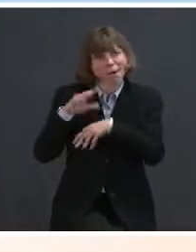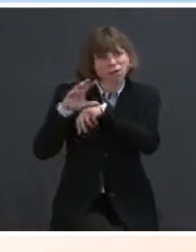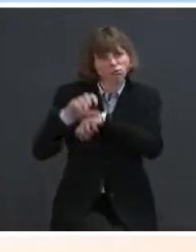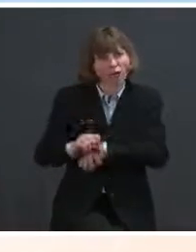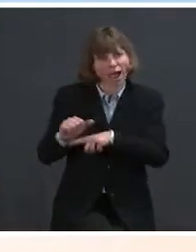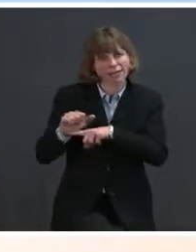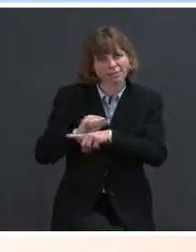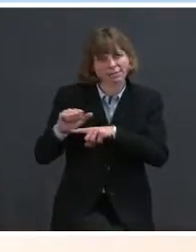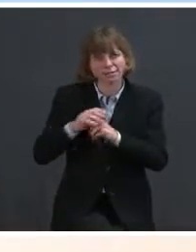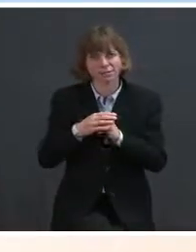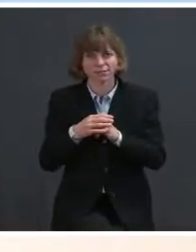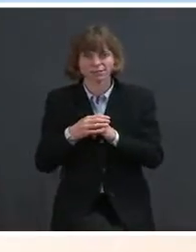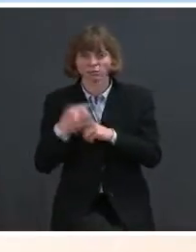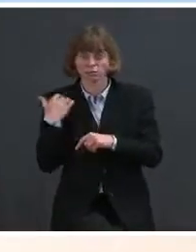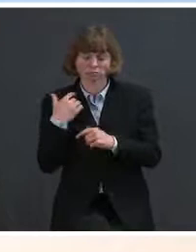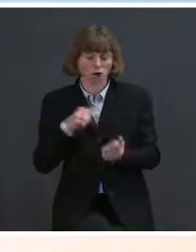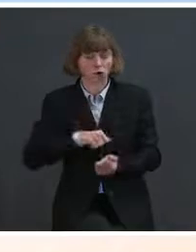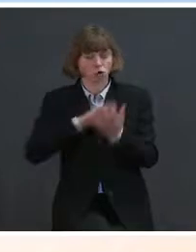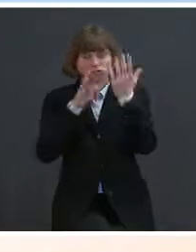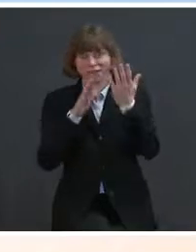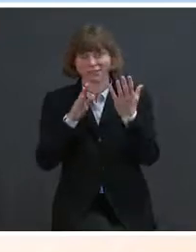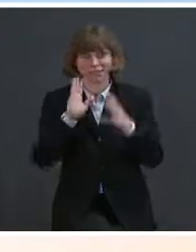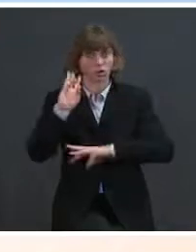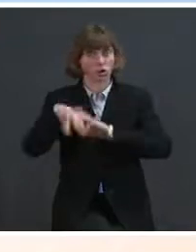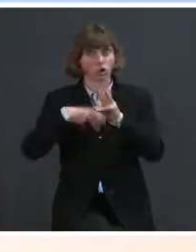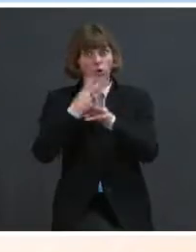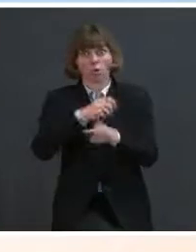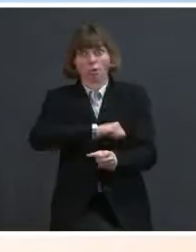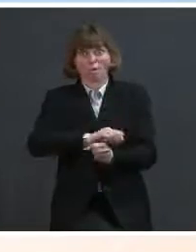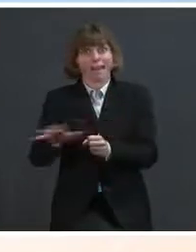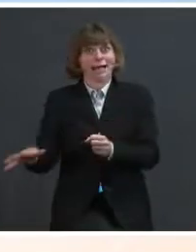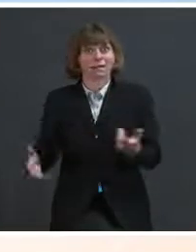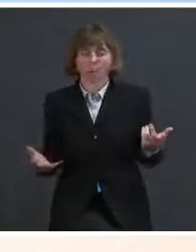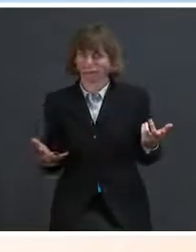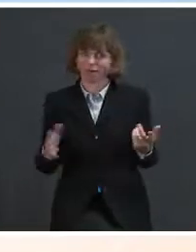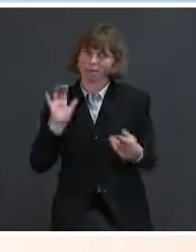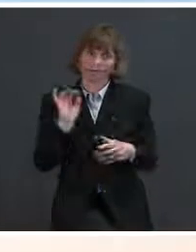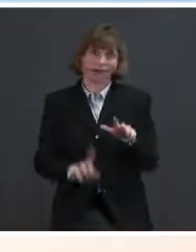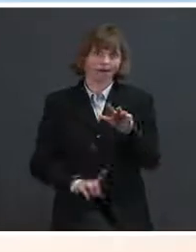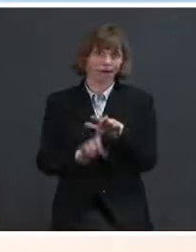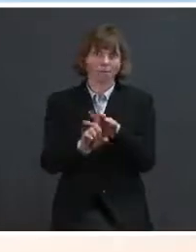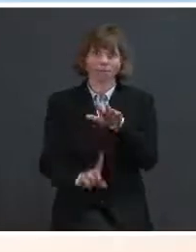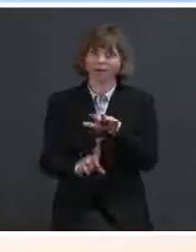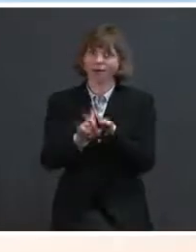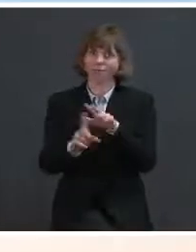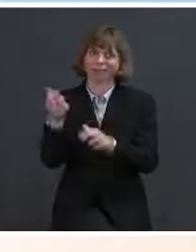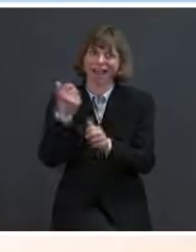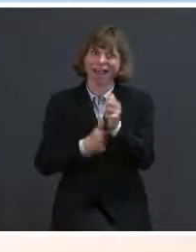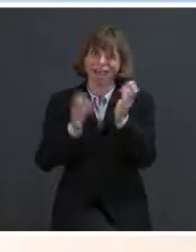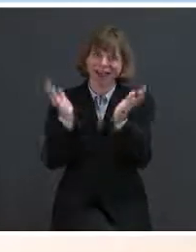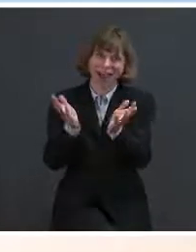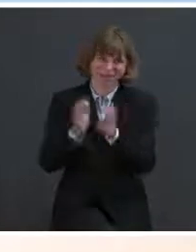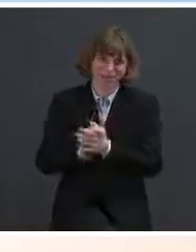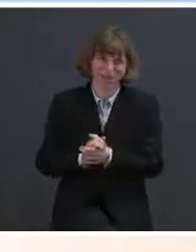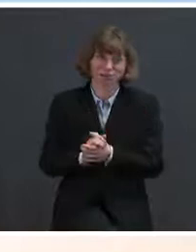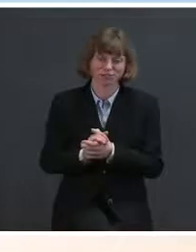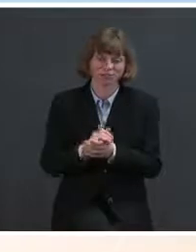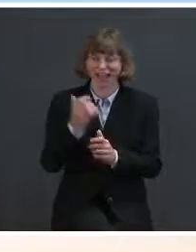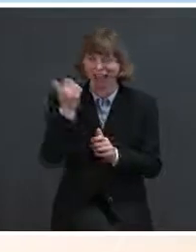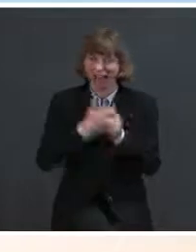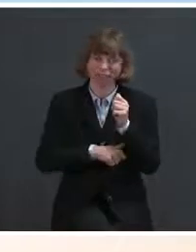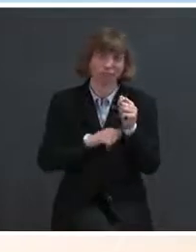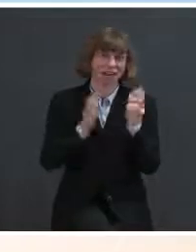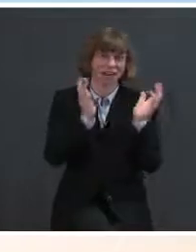the global pandemic is something that comes up in nearly every conversation, if not every conversation the President, our Secretary of